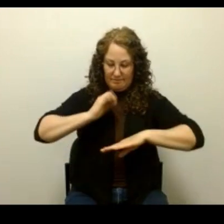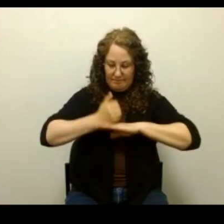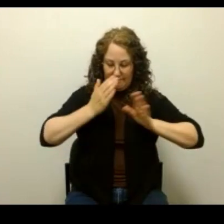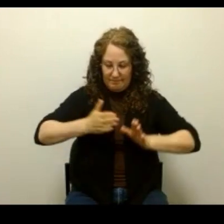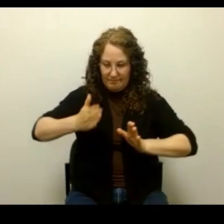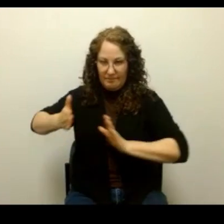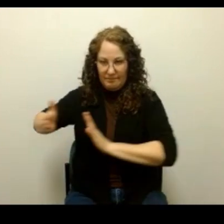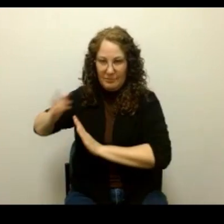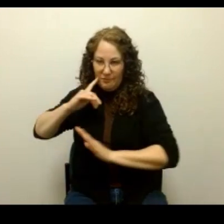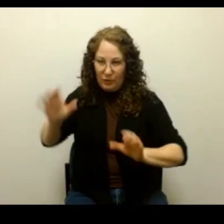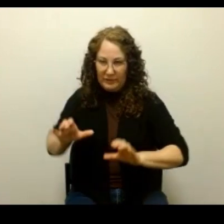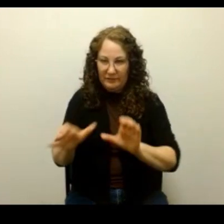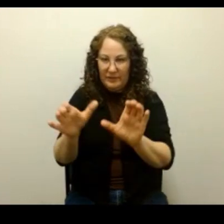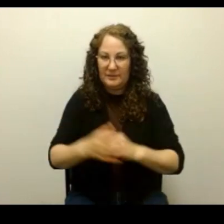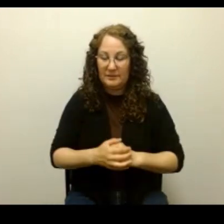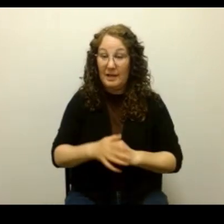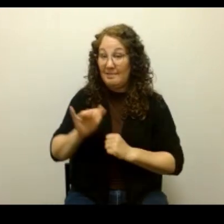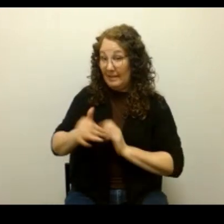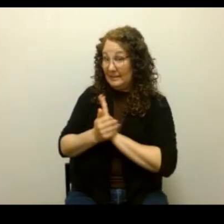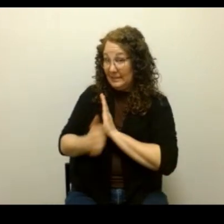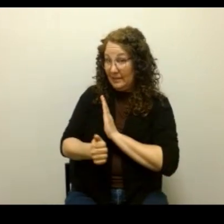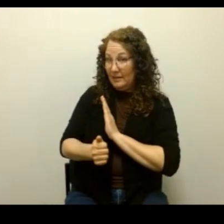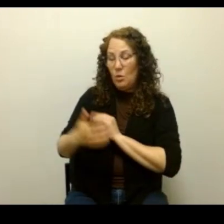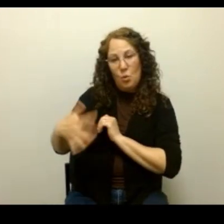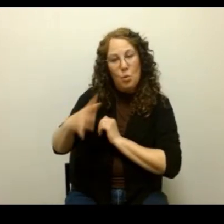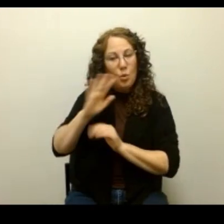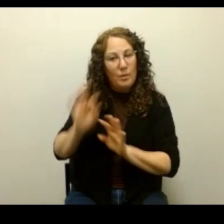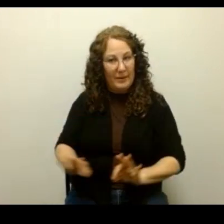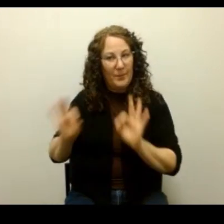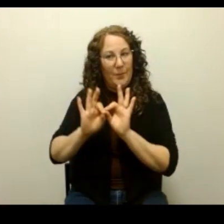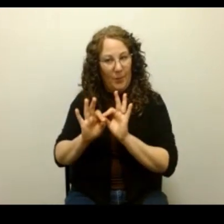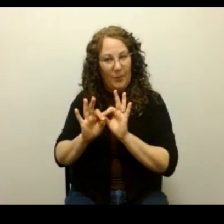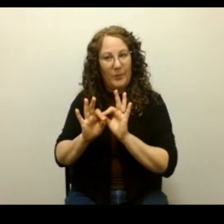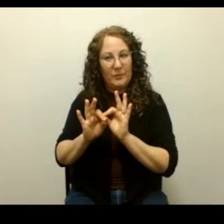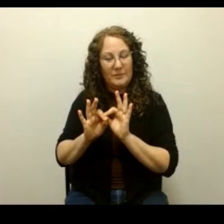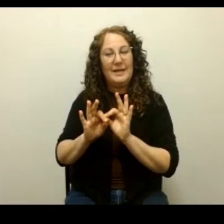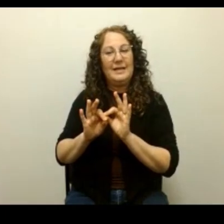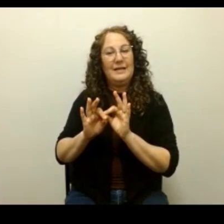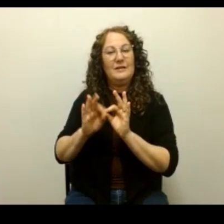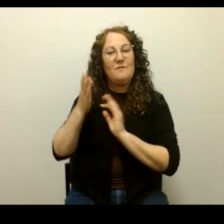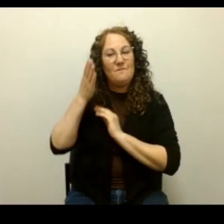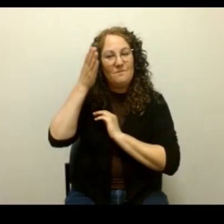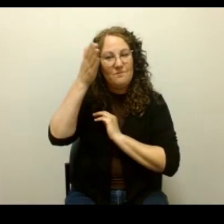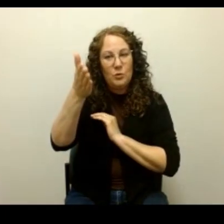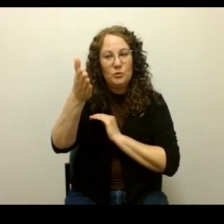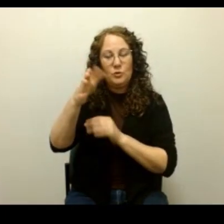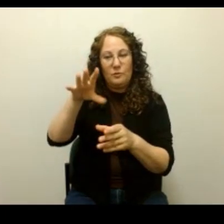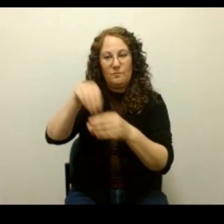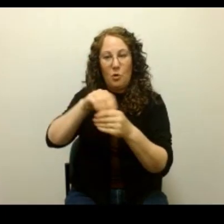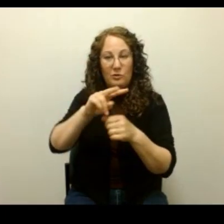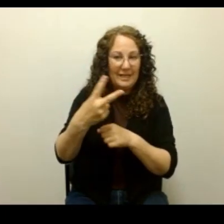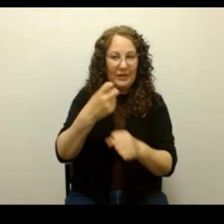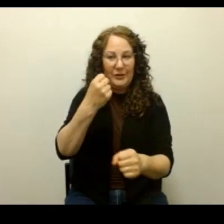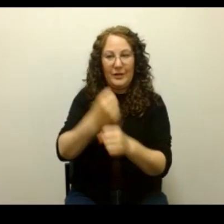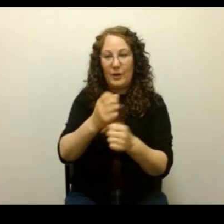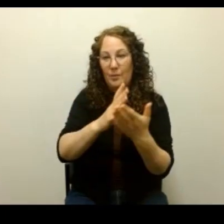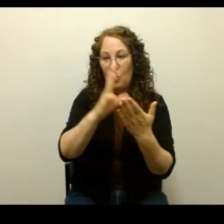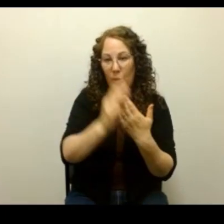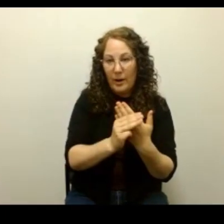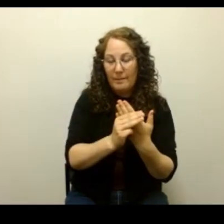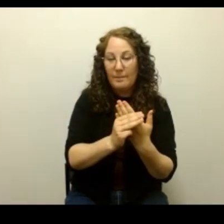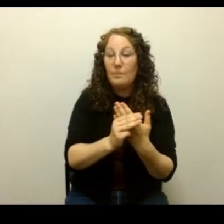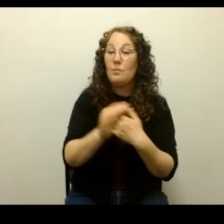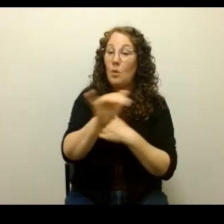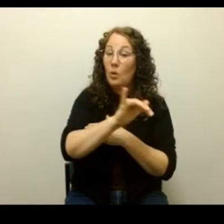activities. This skill will be essential as I enter year 2 of the program and